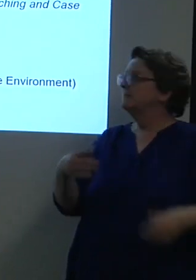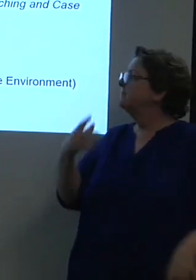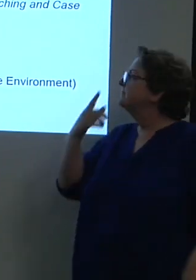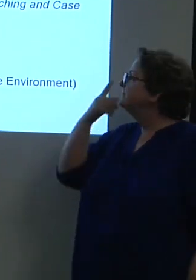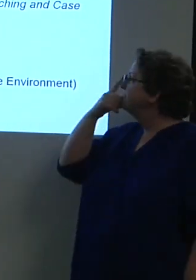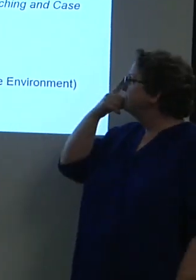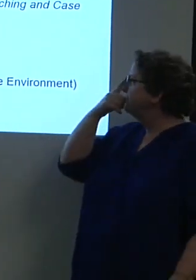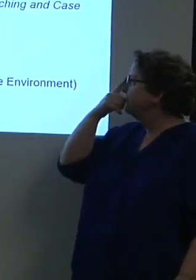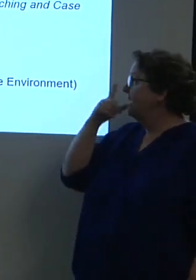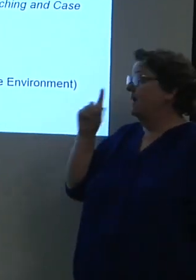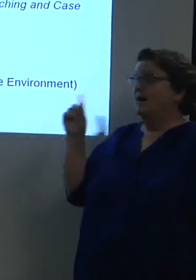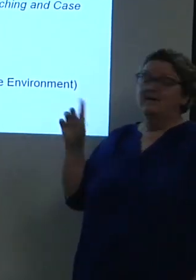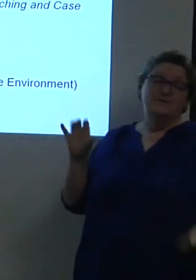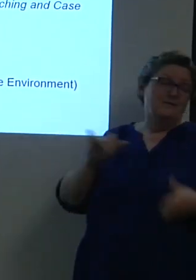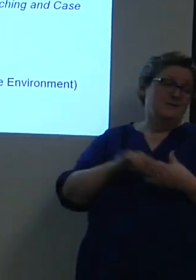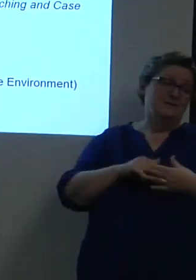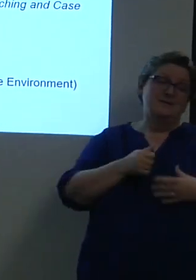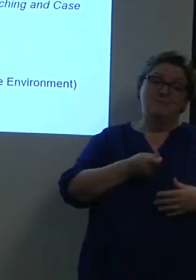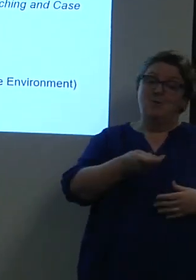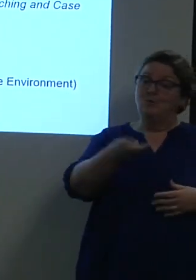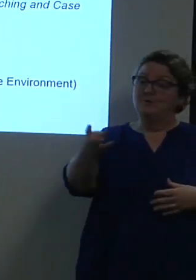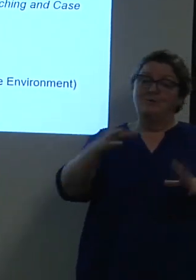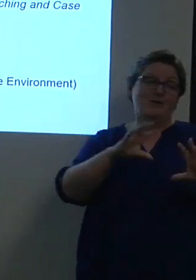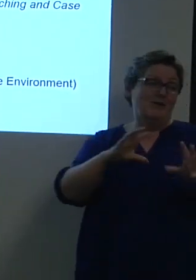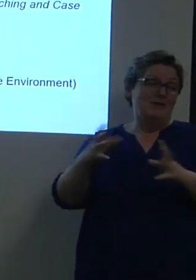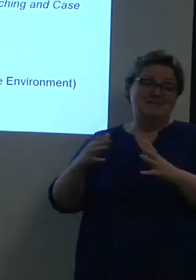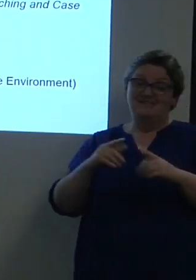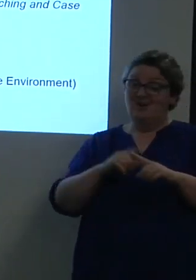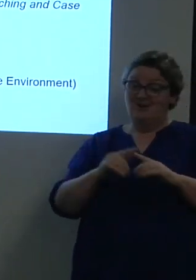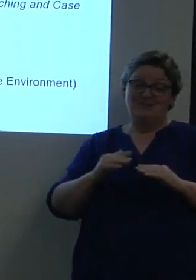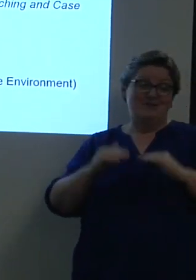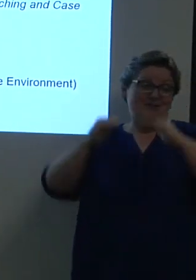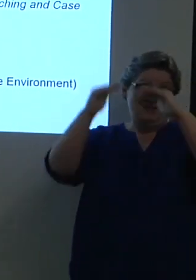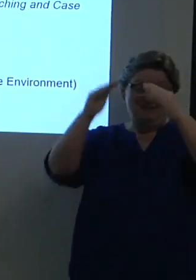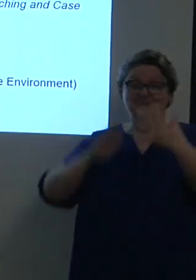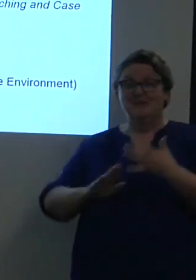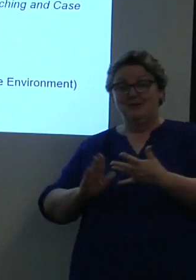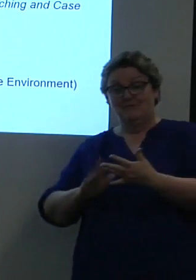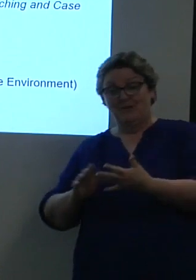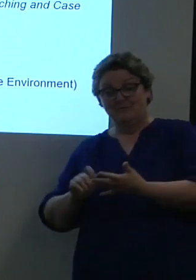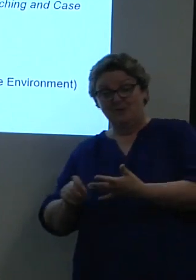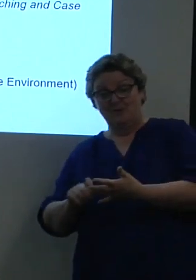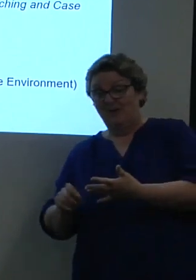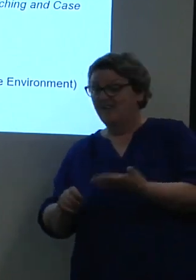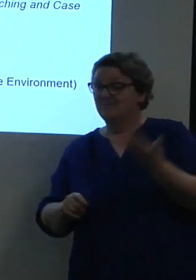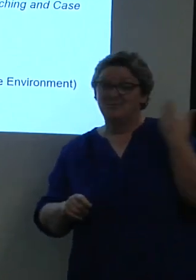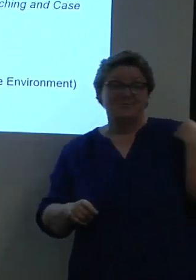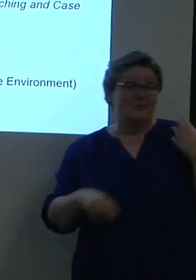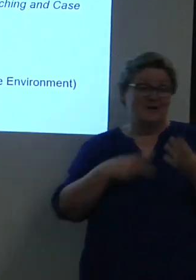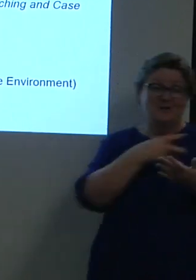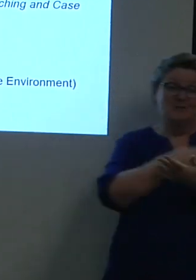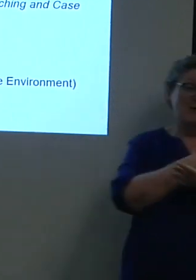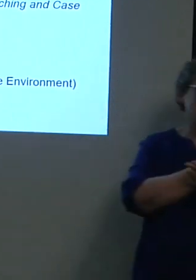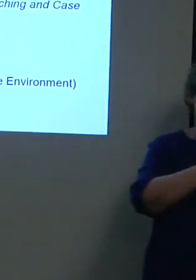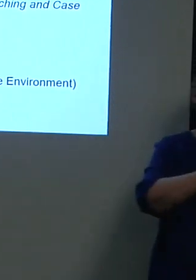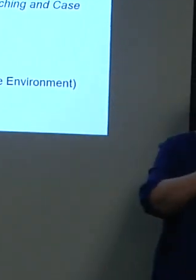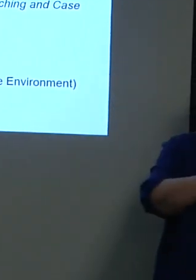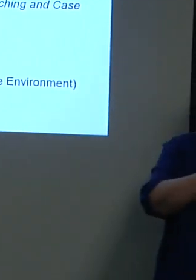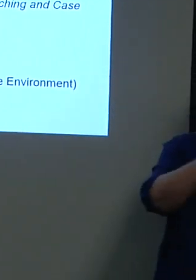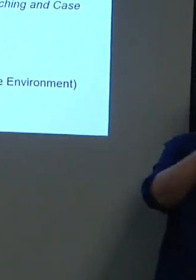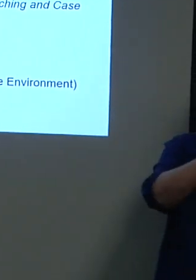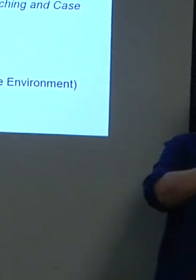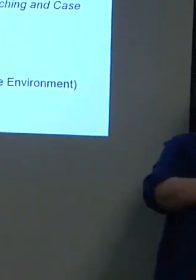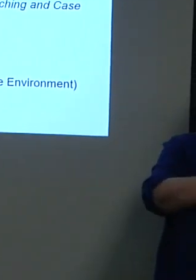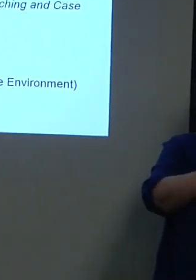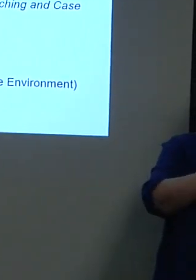I've done this in multiple classes now at all different levels. So now we have first year students doing it, but I had master's students do it in a co-enrolled